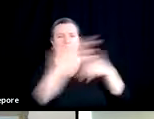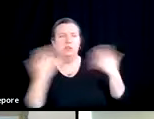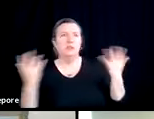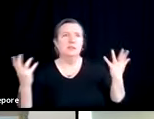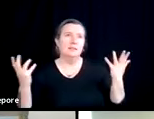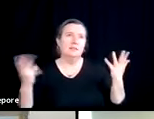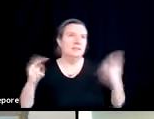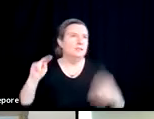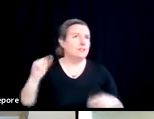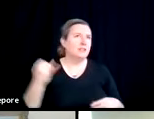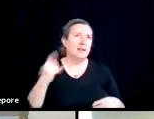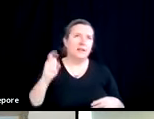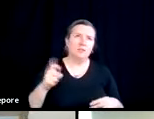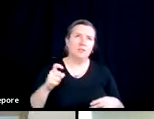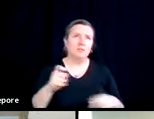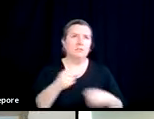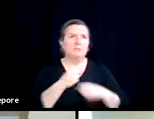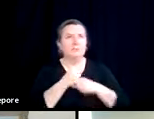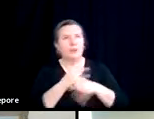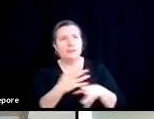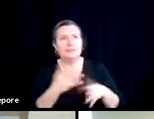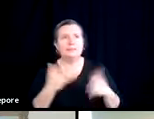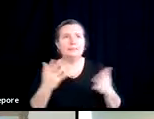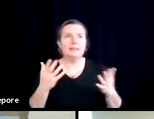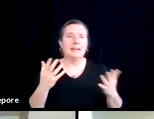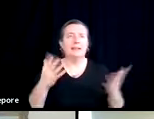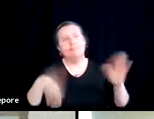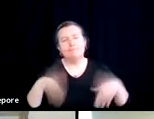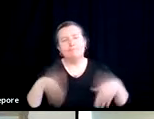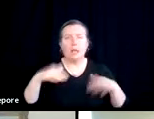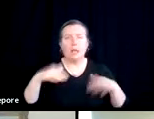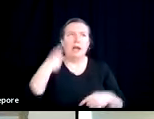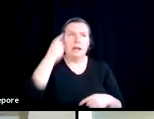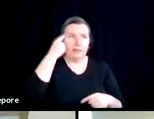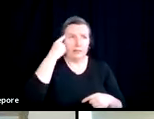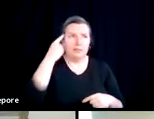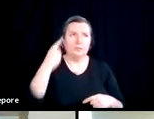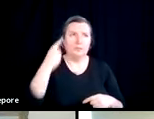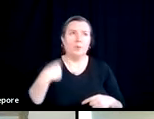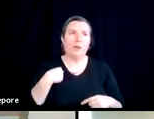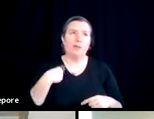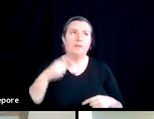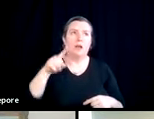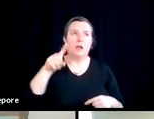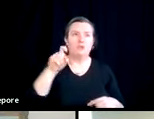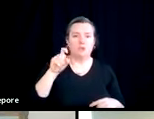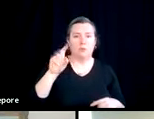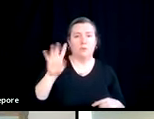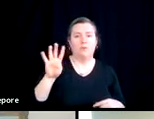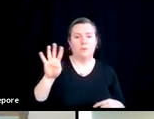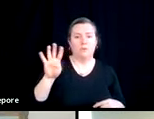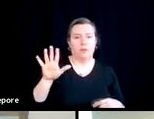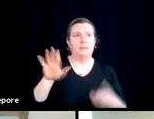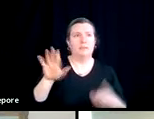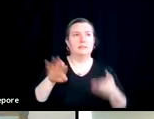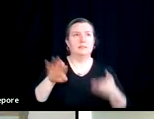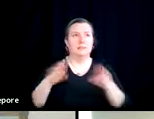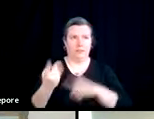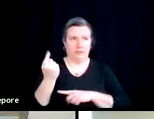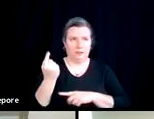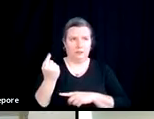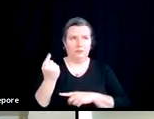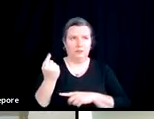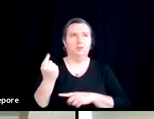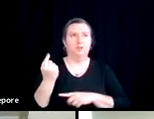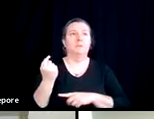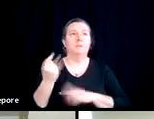to, we went to, I think we ended up at 145 fatalities in 2020, up from 130.